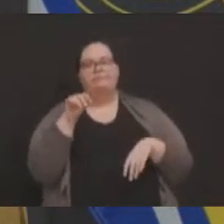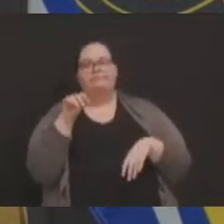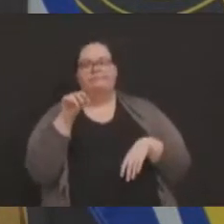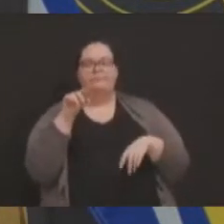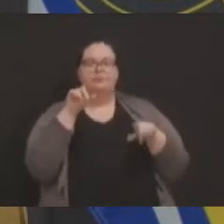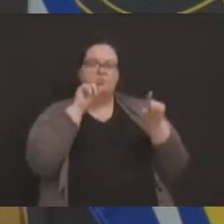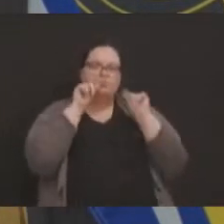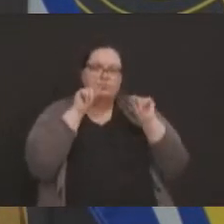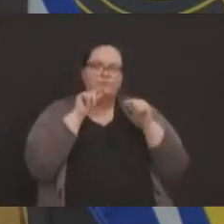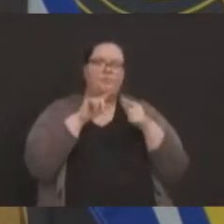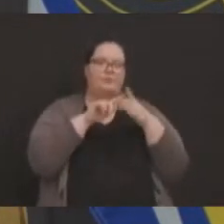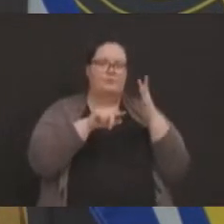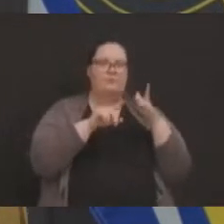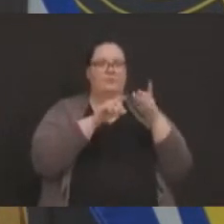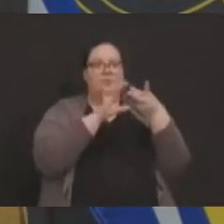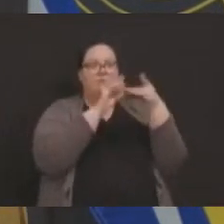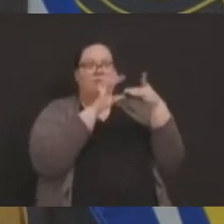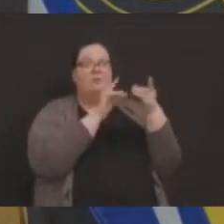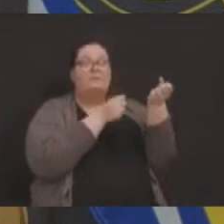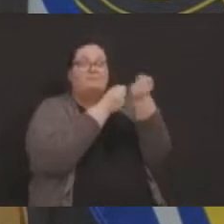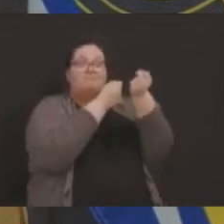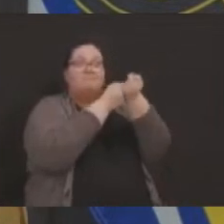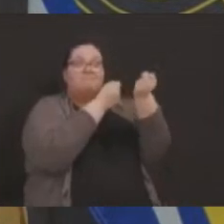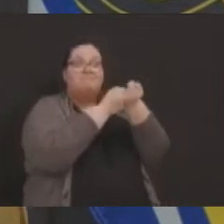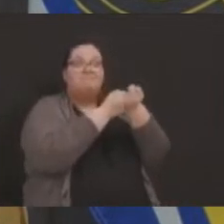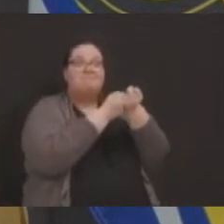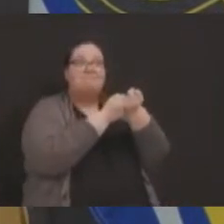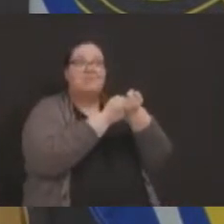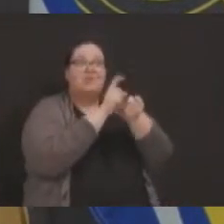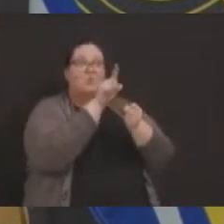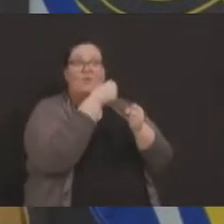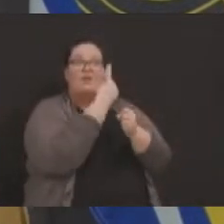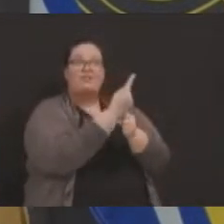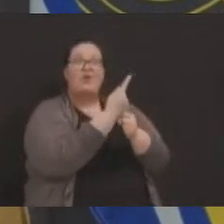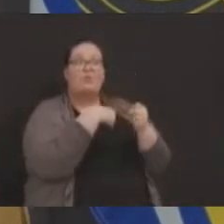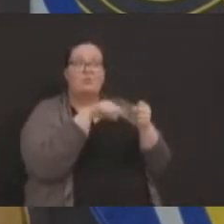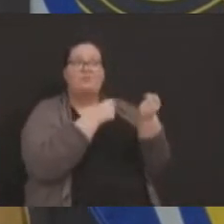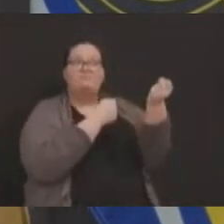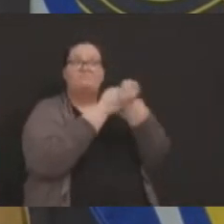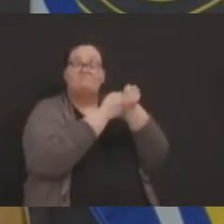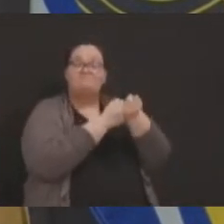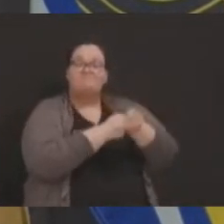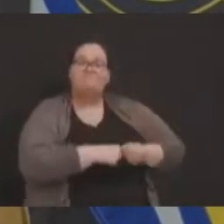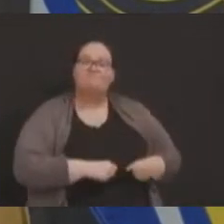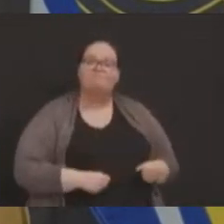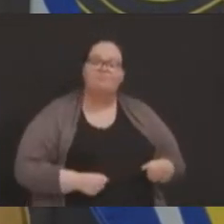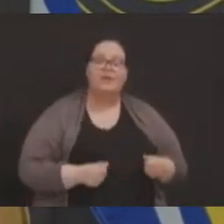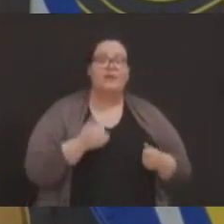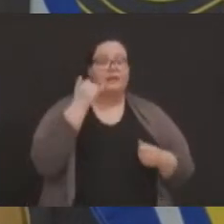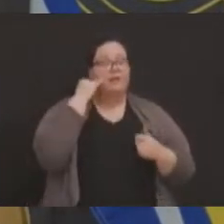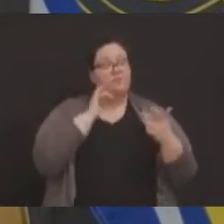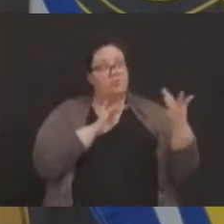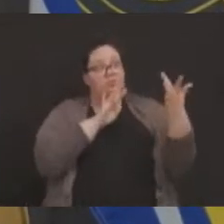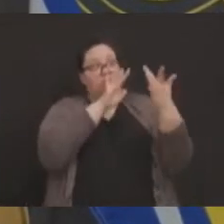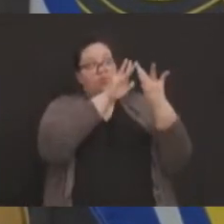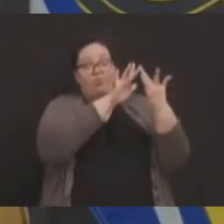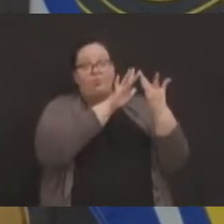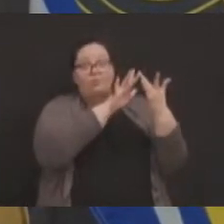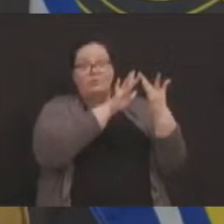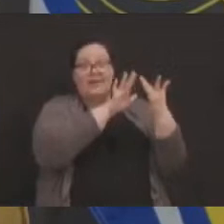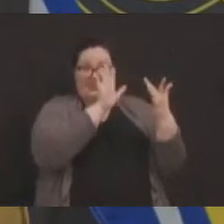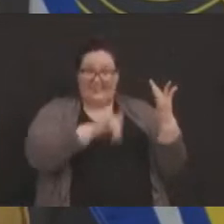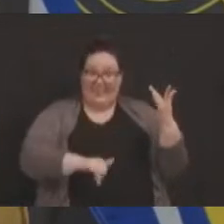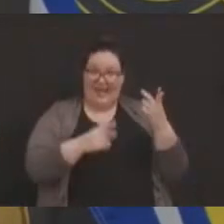and making a connection, one community to another, or one individual to another, will help us get through this